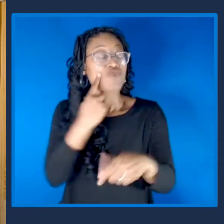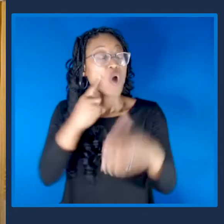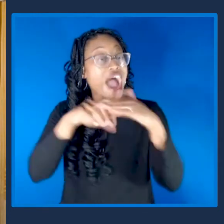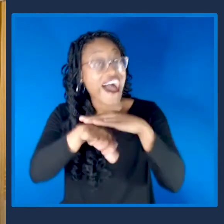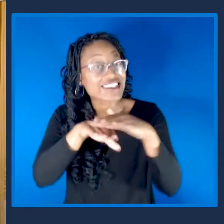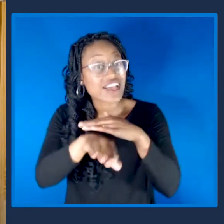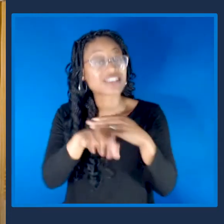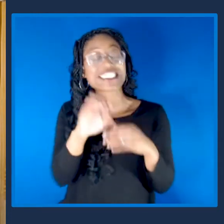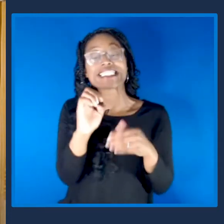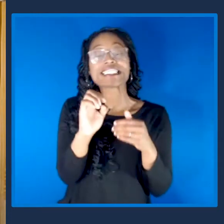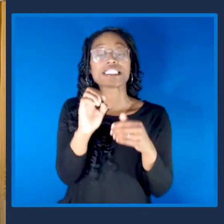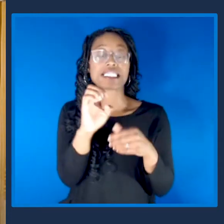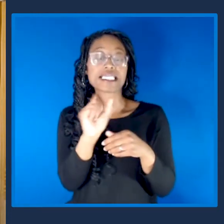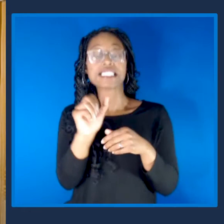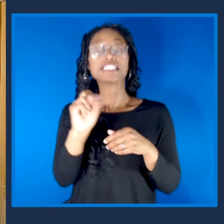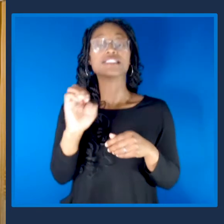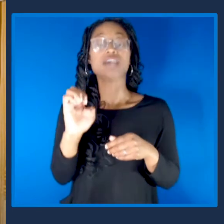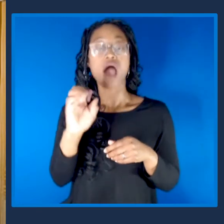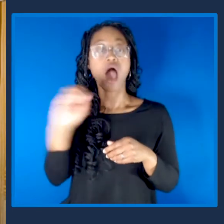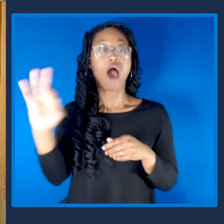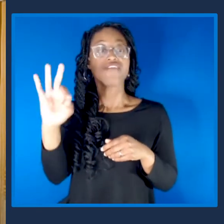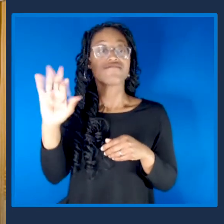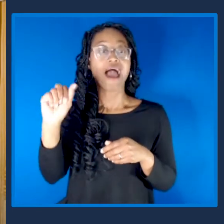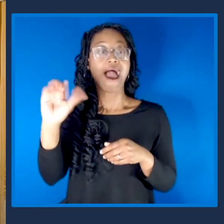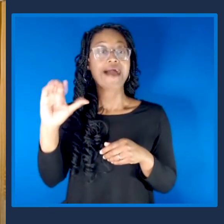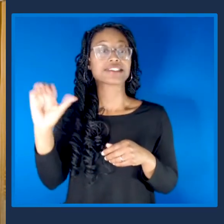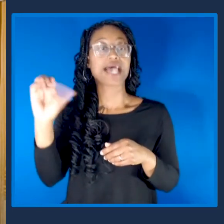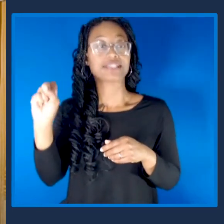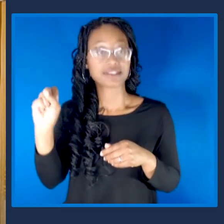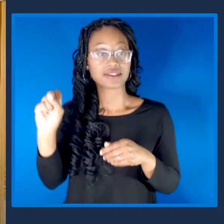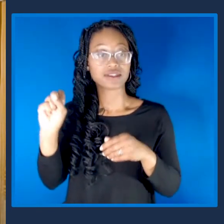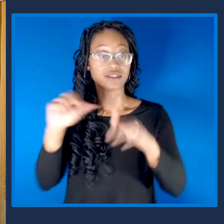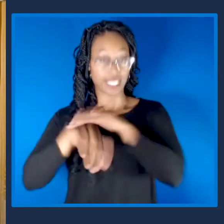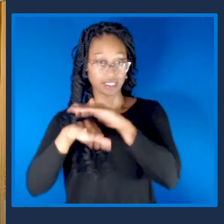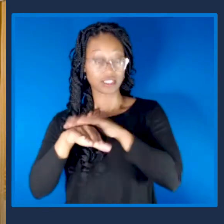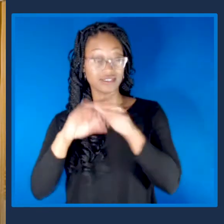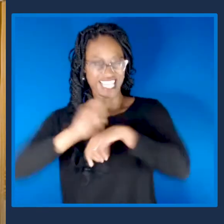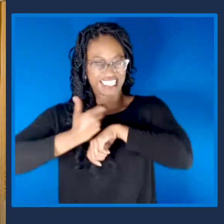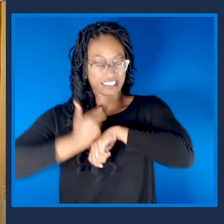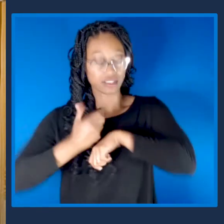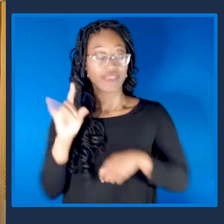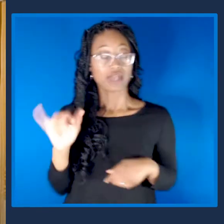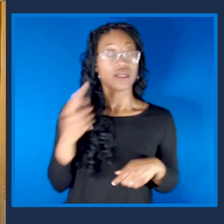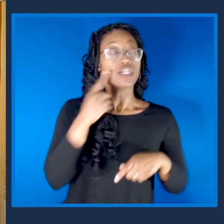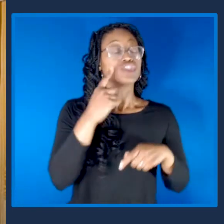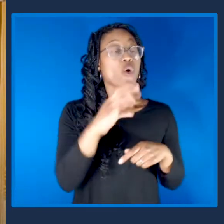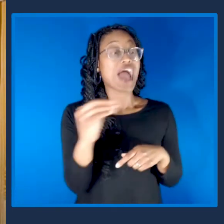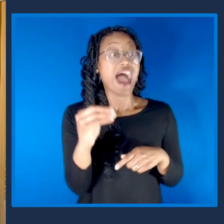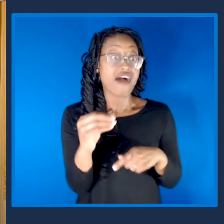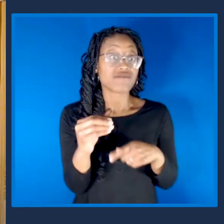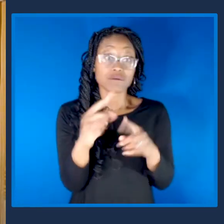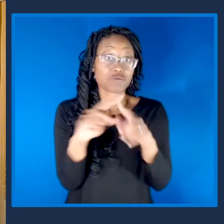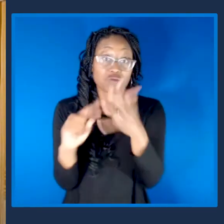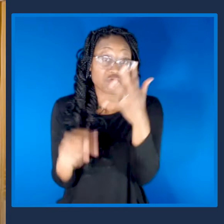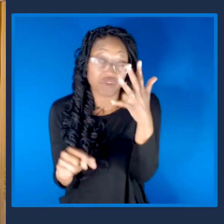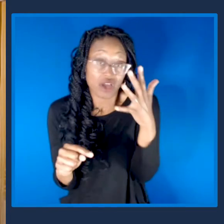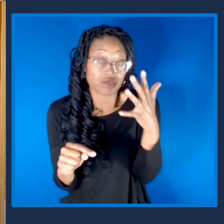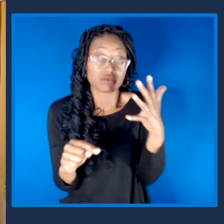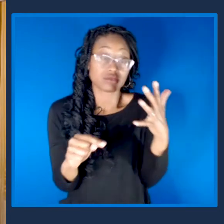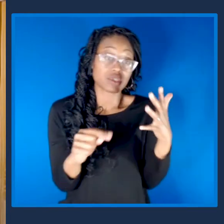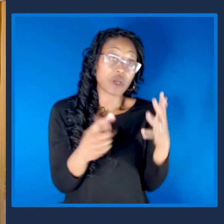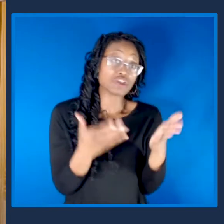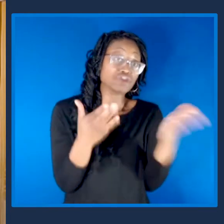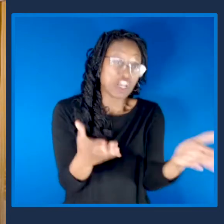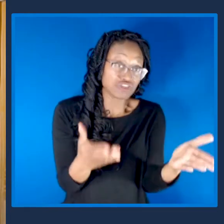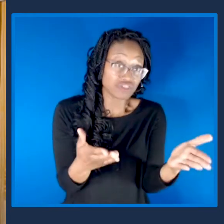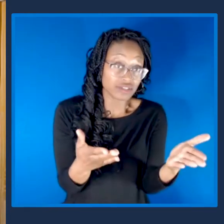settings. And high contrast mode has 4 preset options. You can test the experience by turning on the settings